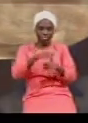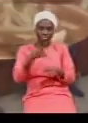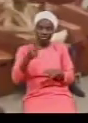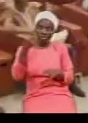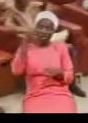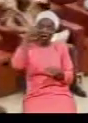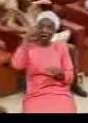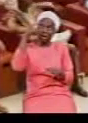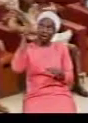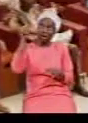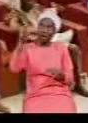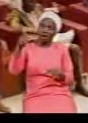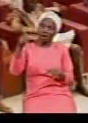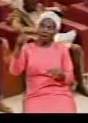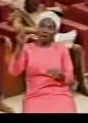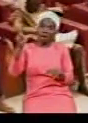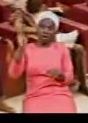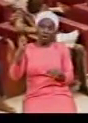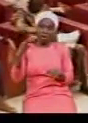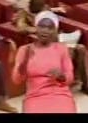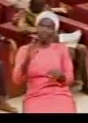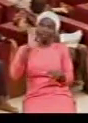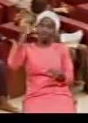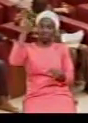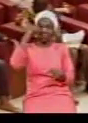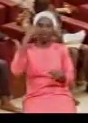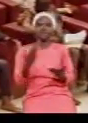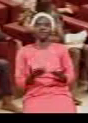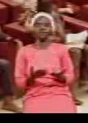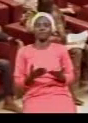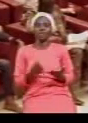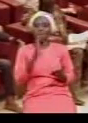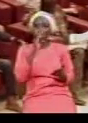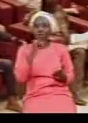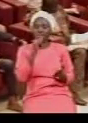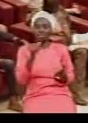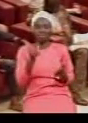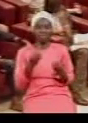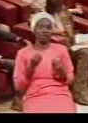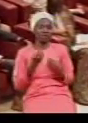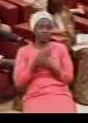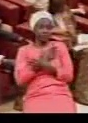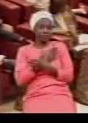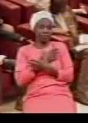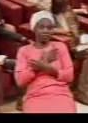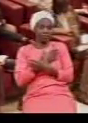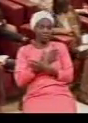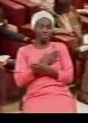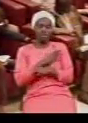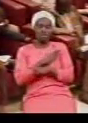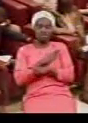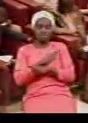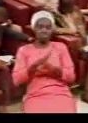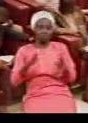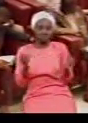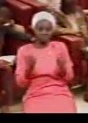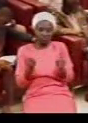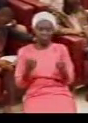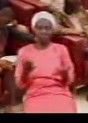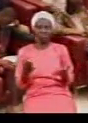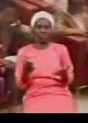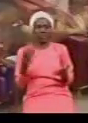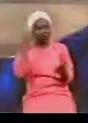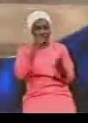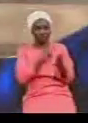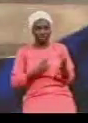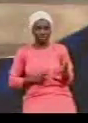not afraid. Be not afraid, neither be thou dismayed, for the Lord thy